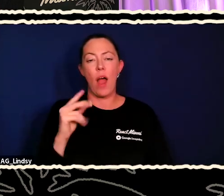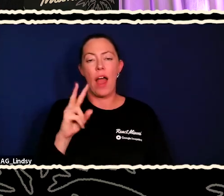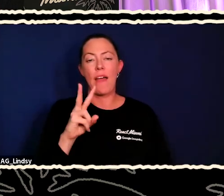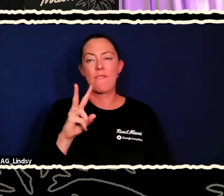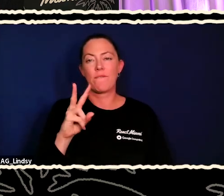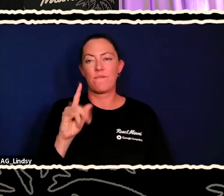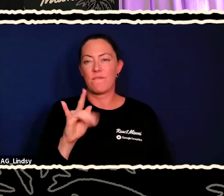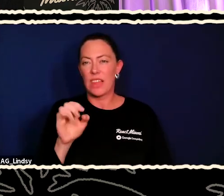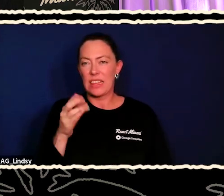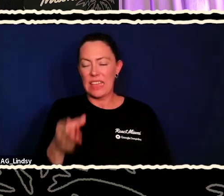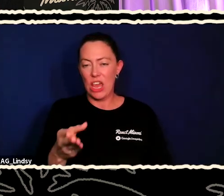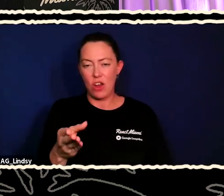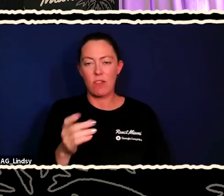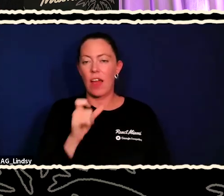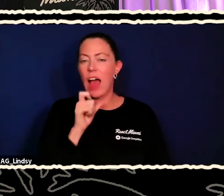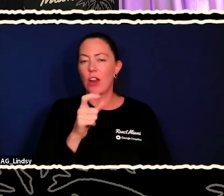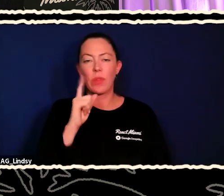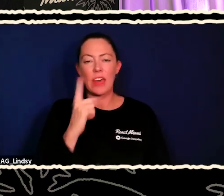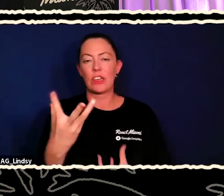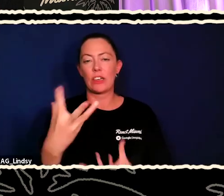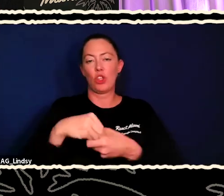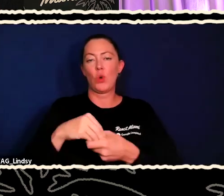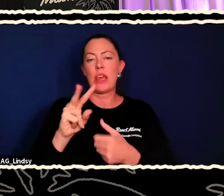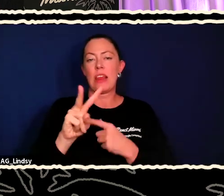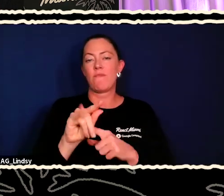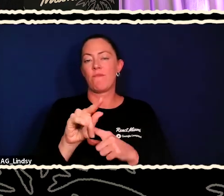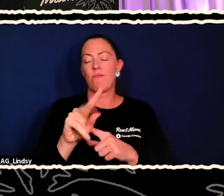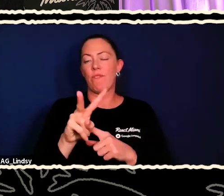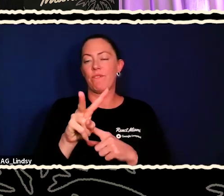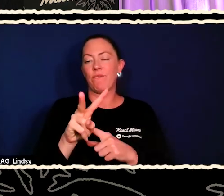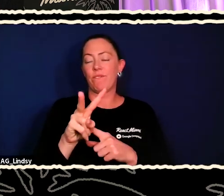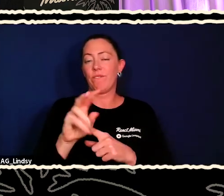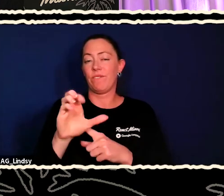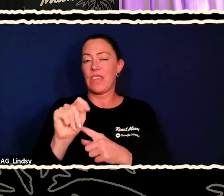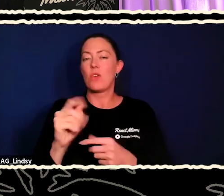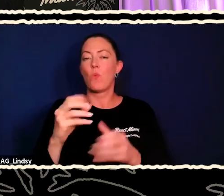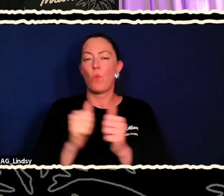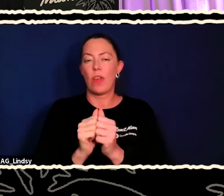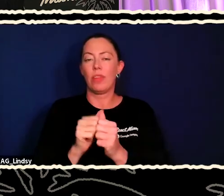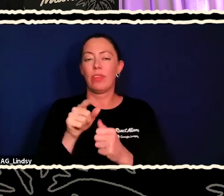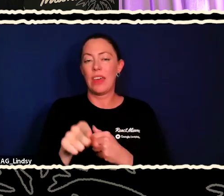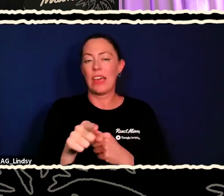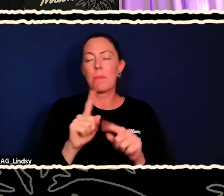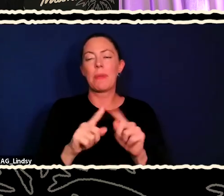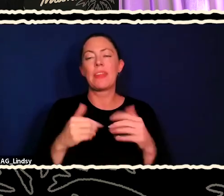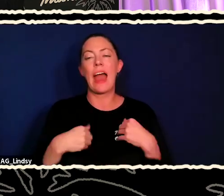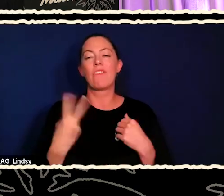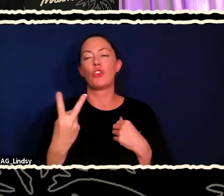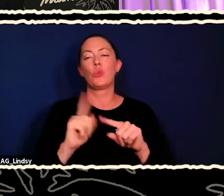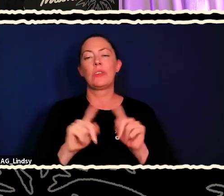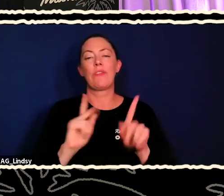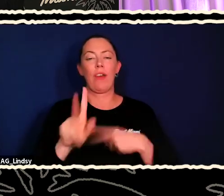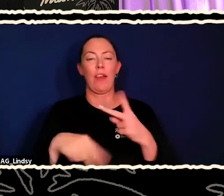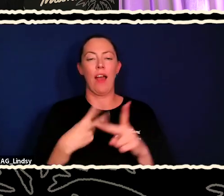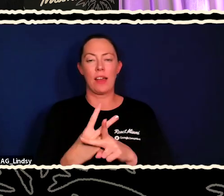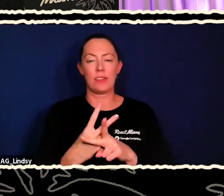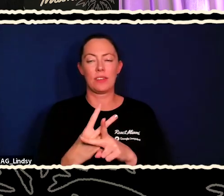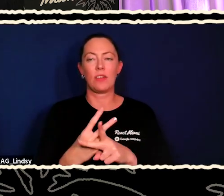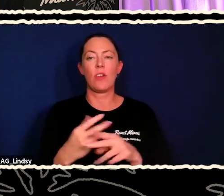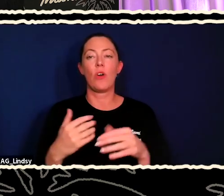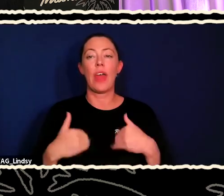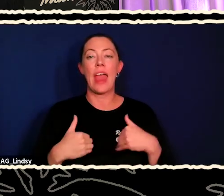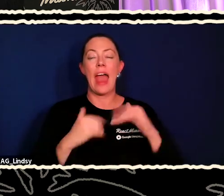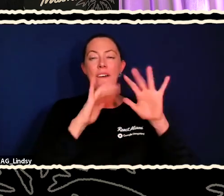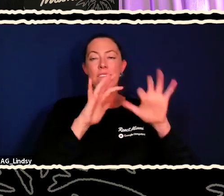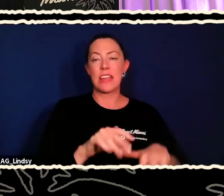So I don't think they're bundling Vite and Excalidraw, but maybe they are. And they're bundling 2 different versions of it. There's more we can do. There's like type trivia. This